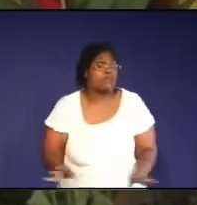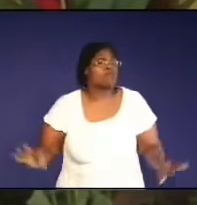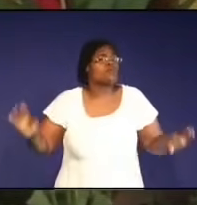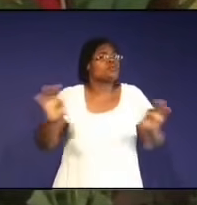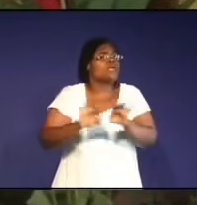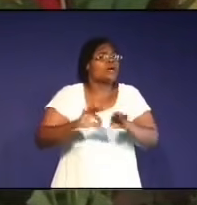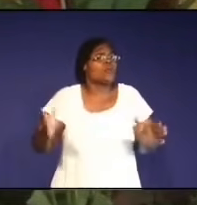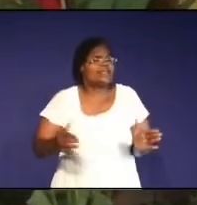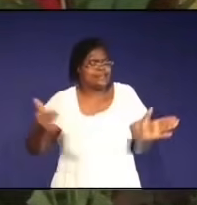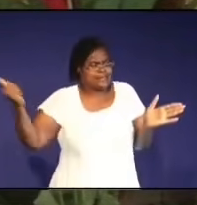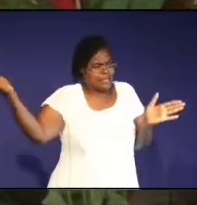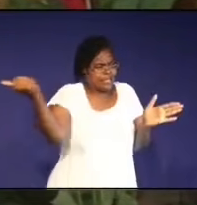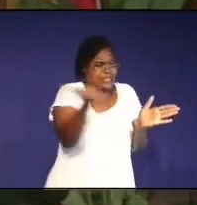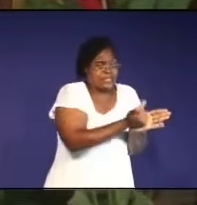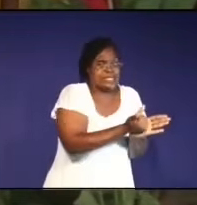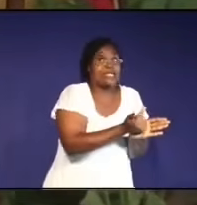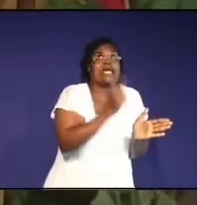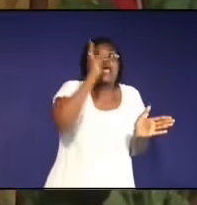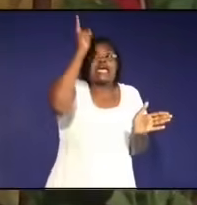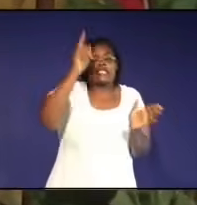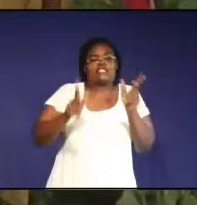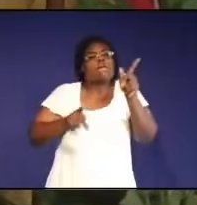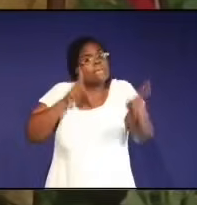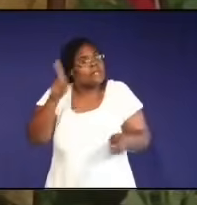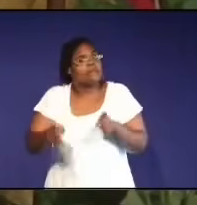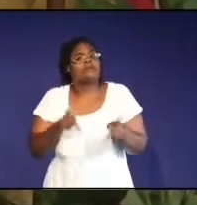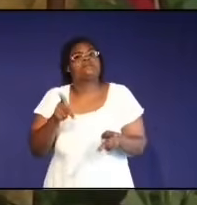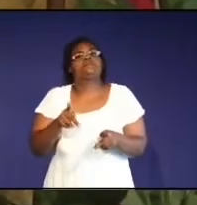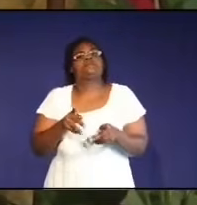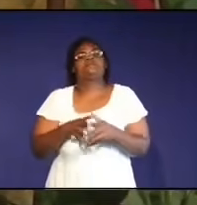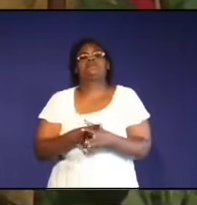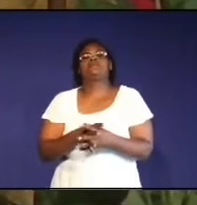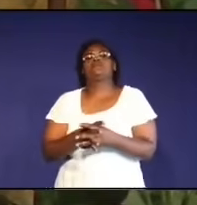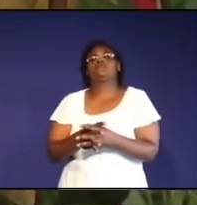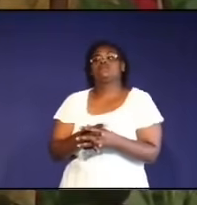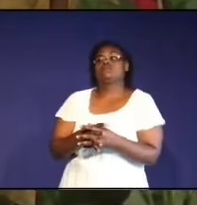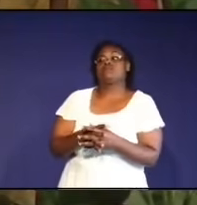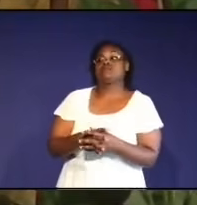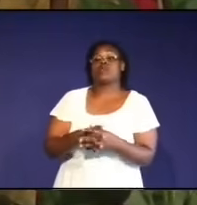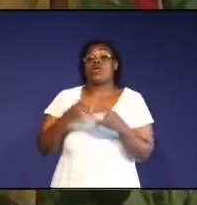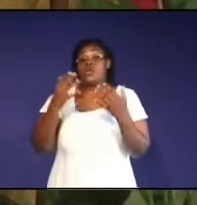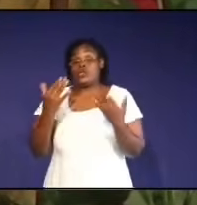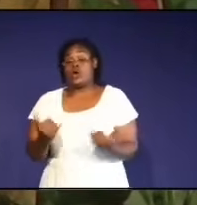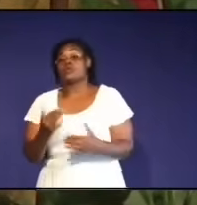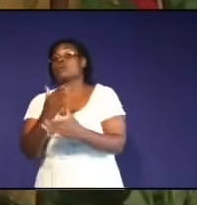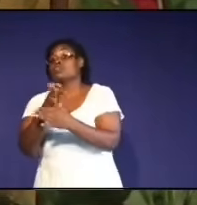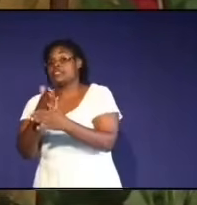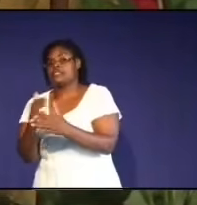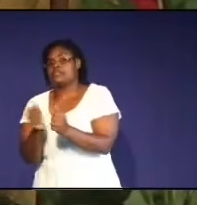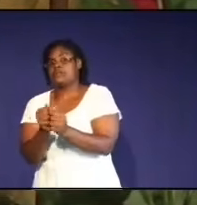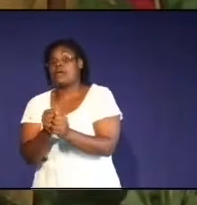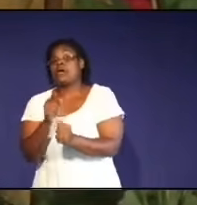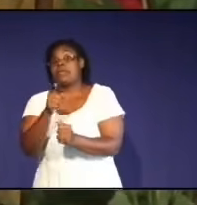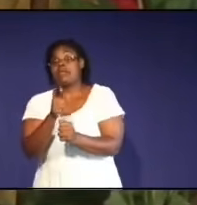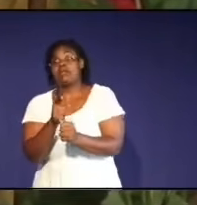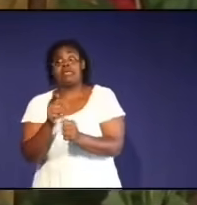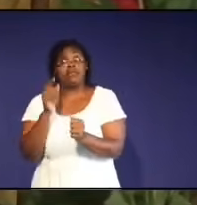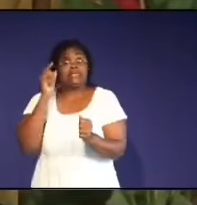his own. I'm going to say something now that's going to disturb some people.